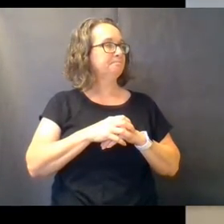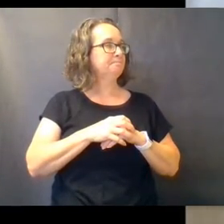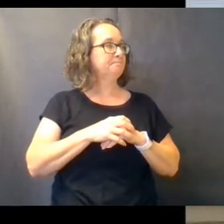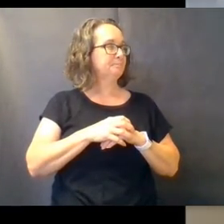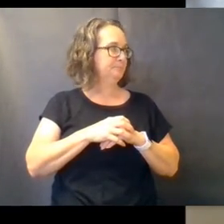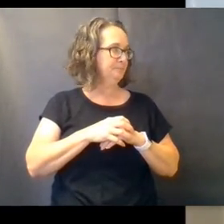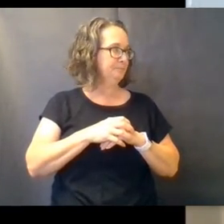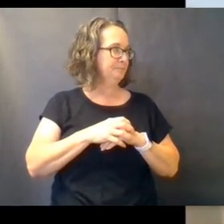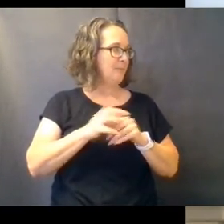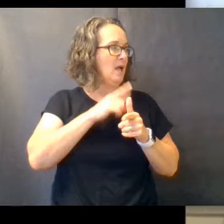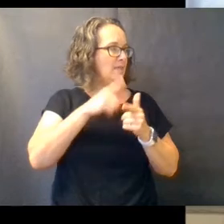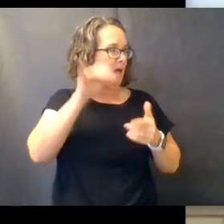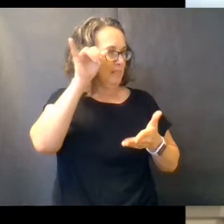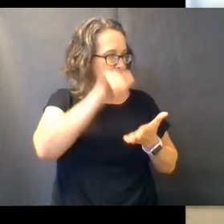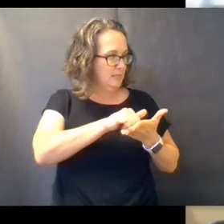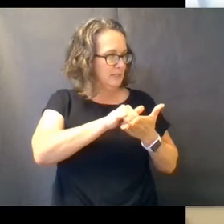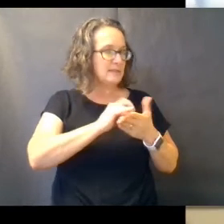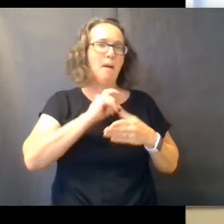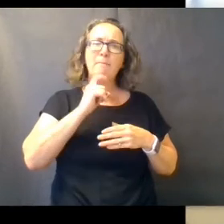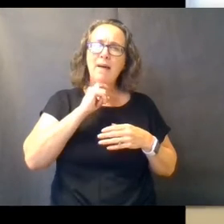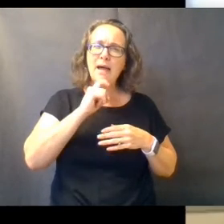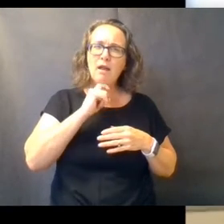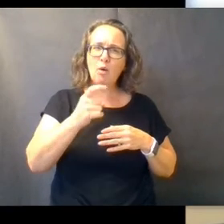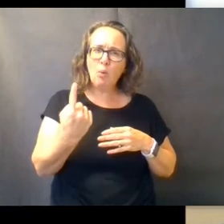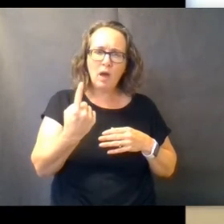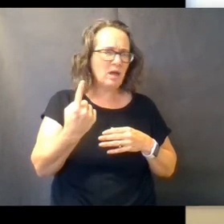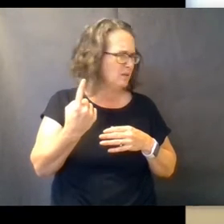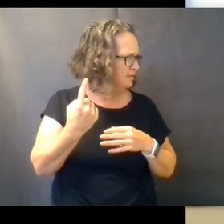And this metal one